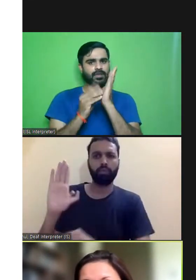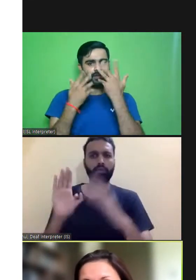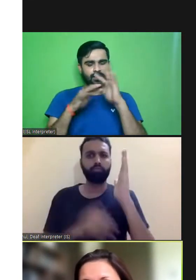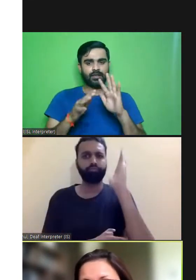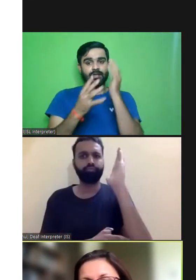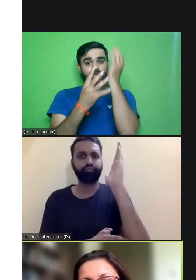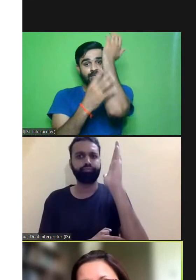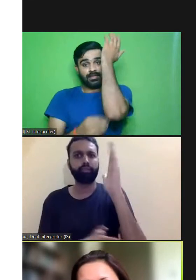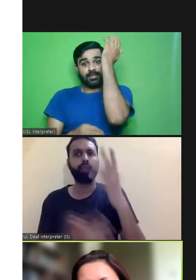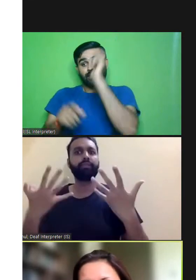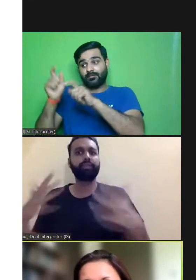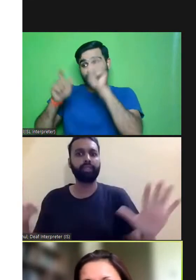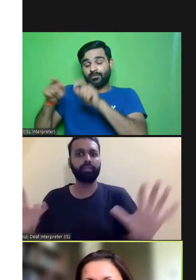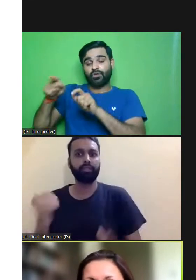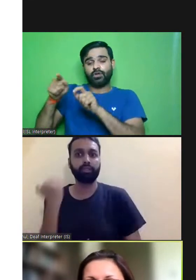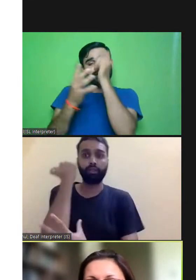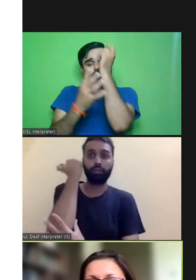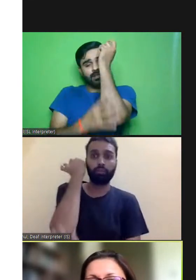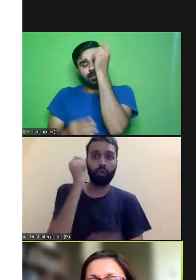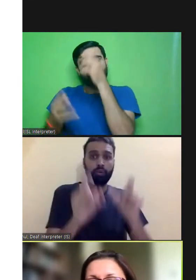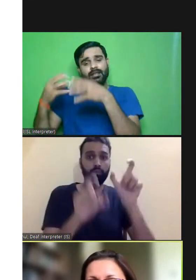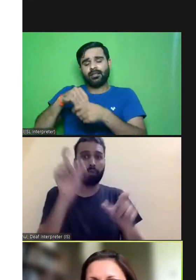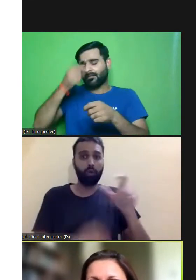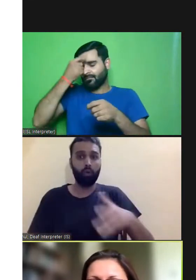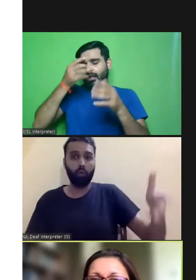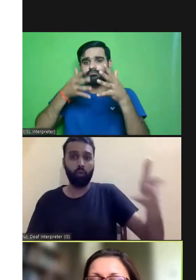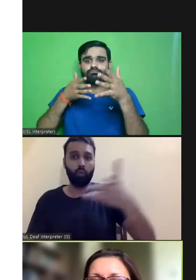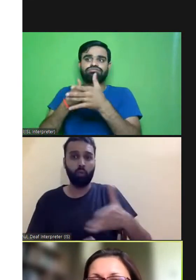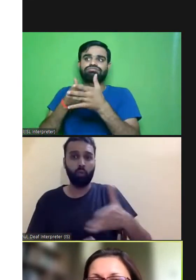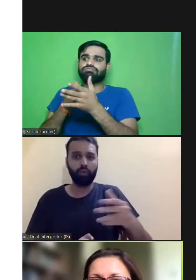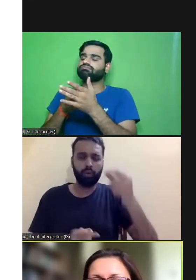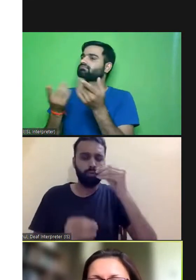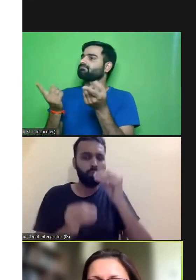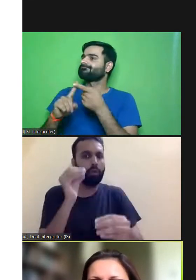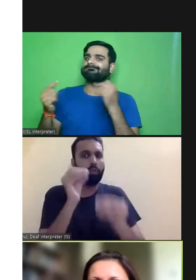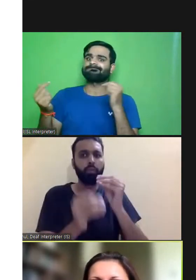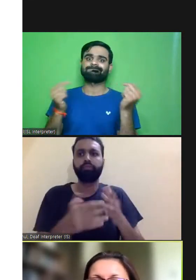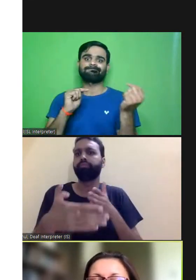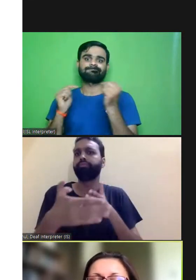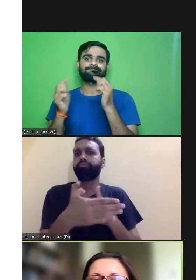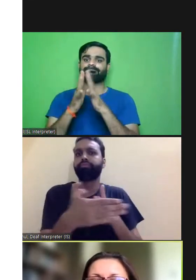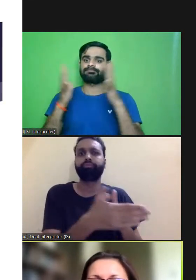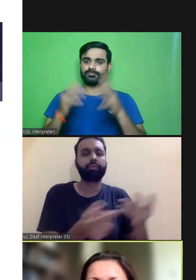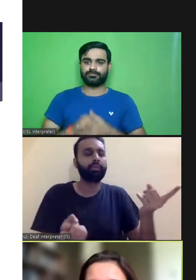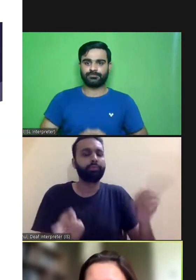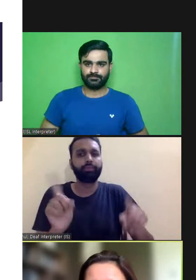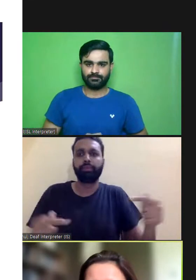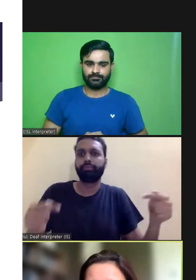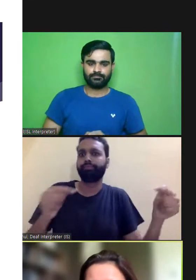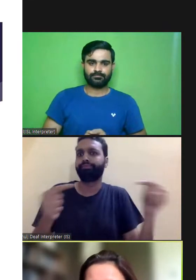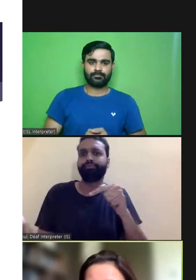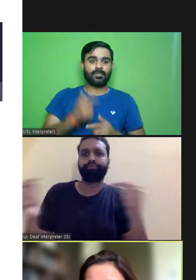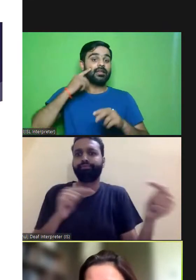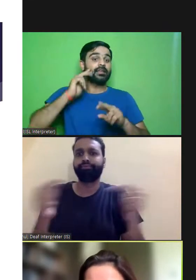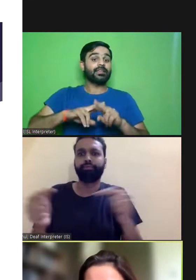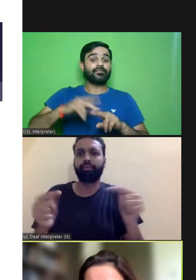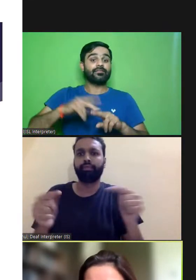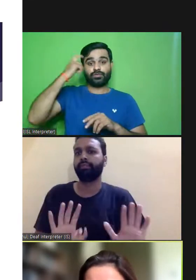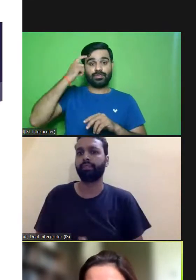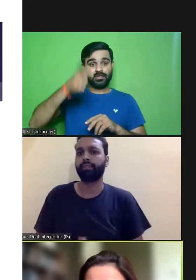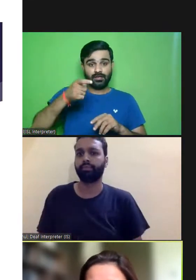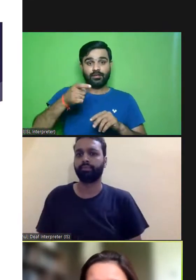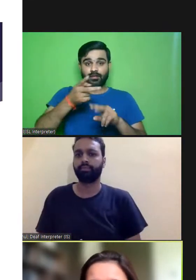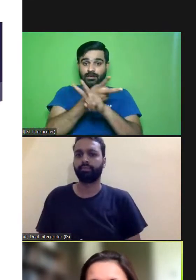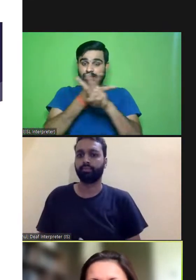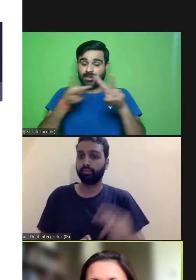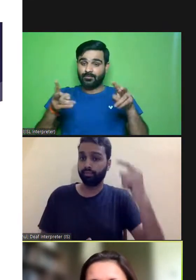or people who live in poverty are facing multiple deprivations. Next slide, please. And when we think about multidimensional